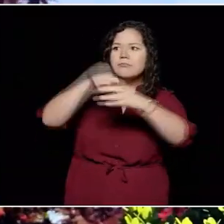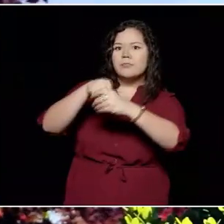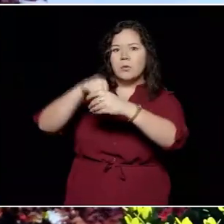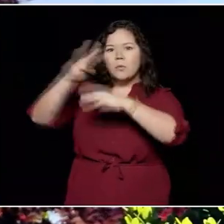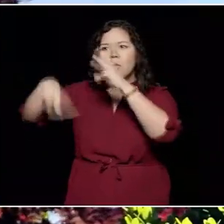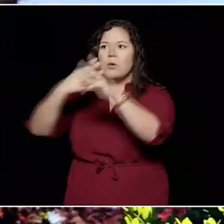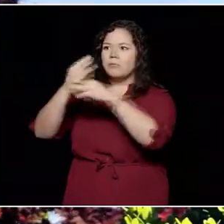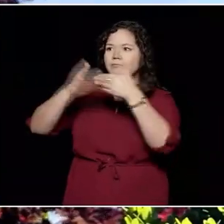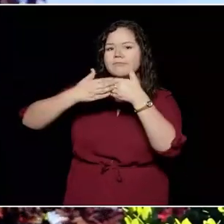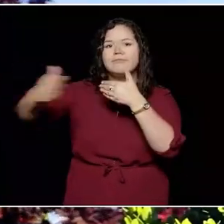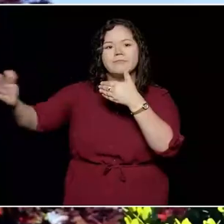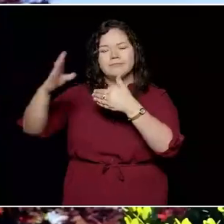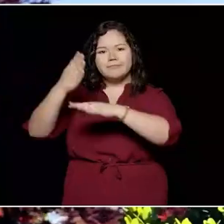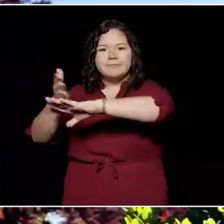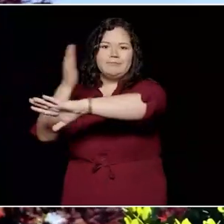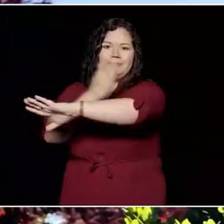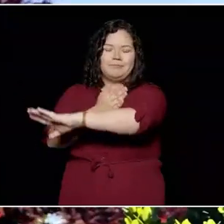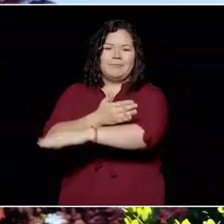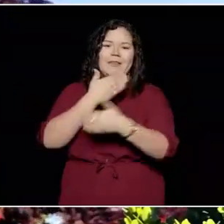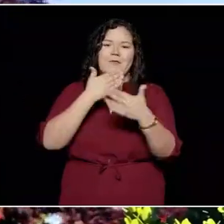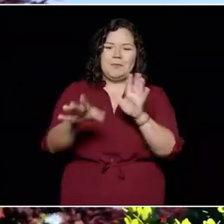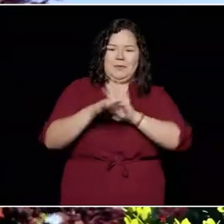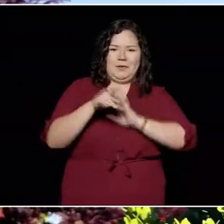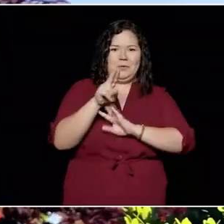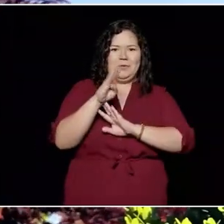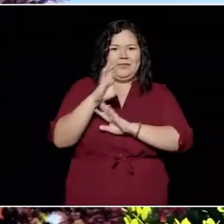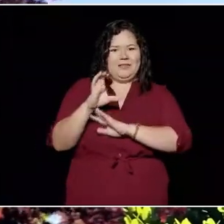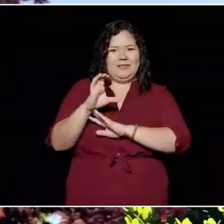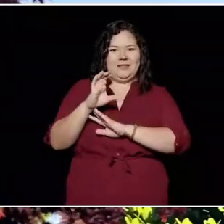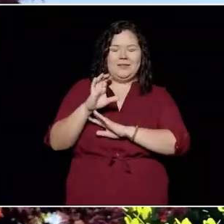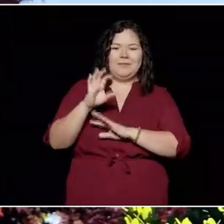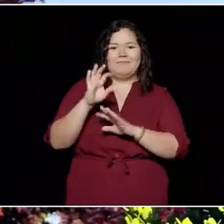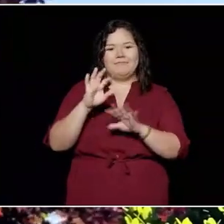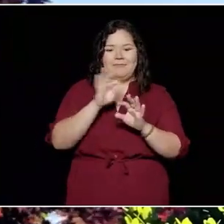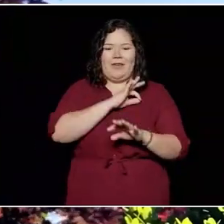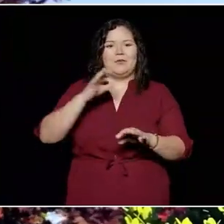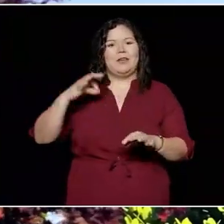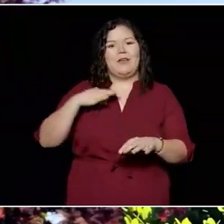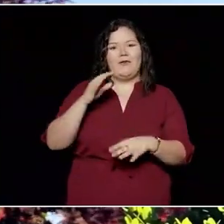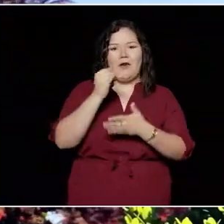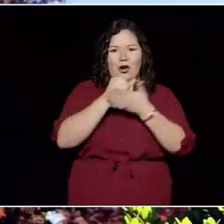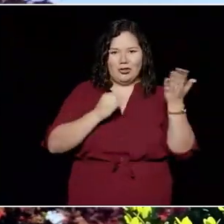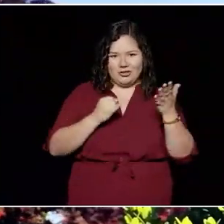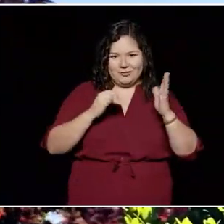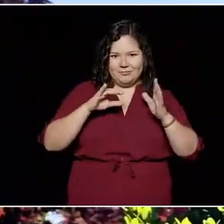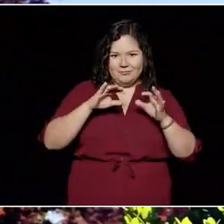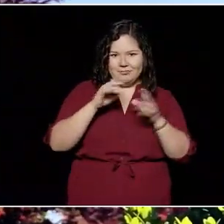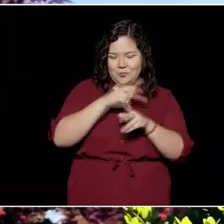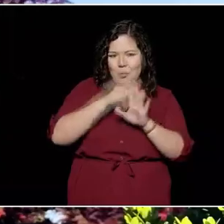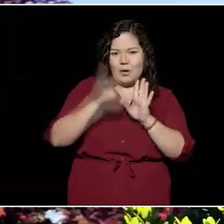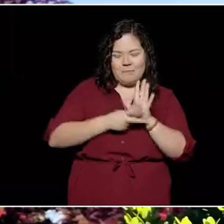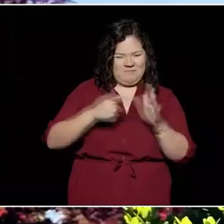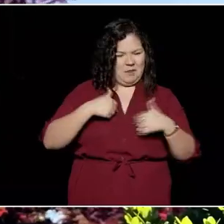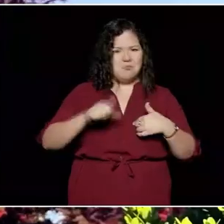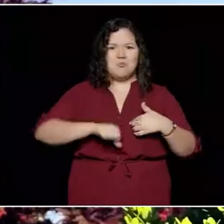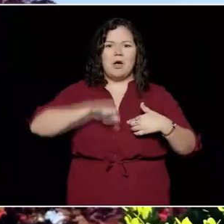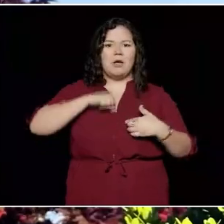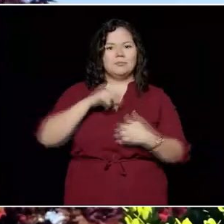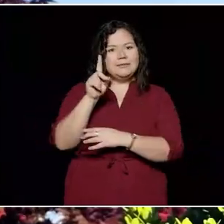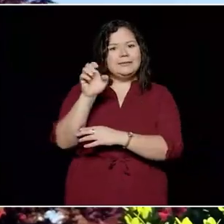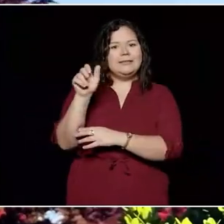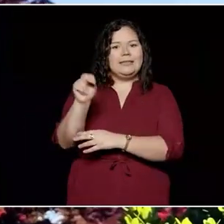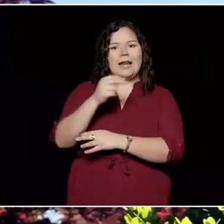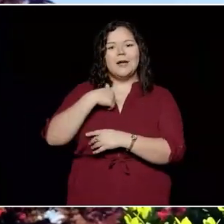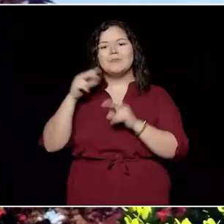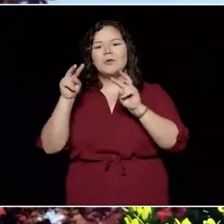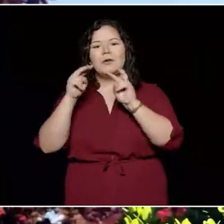decades to come. Thanks for choosing UBC and the Faculty of Arts. I'm proud to have been your dean, and I'm looking forward to hearing all about your journeys in the